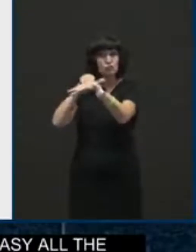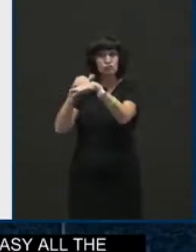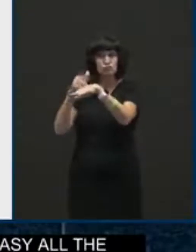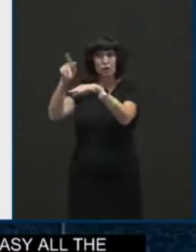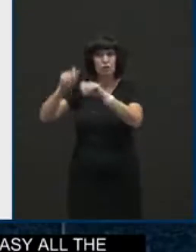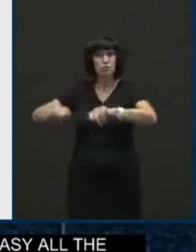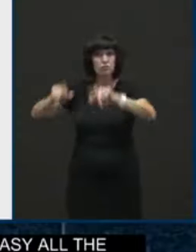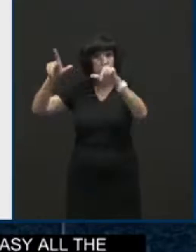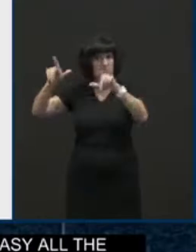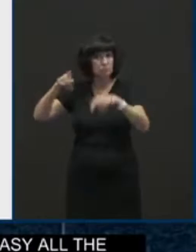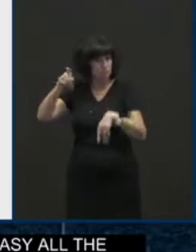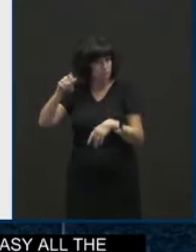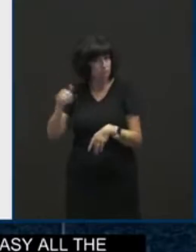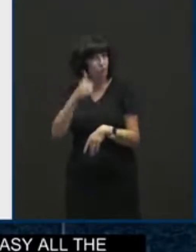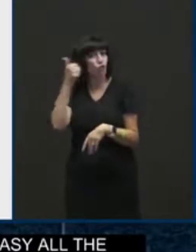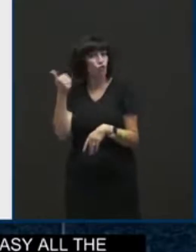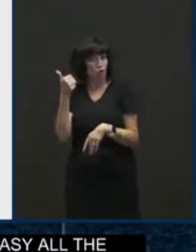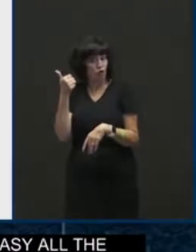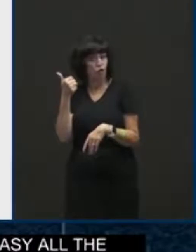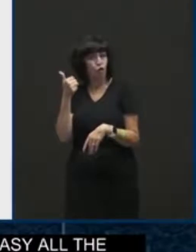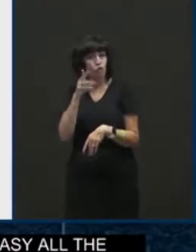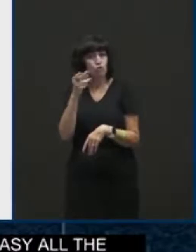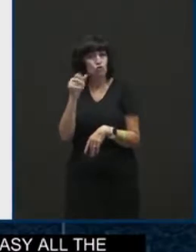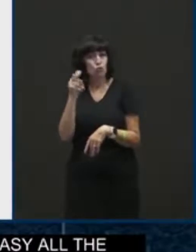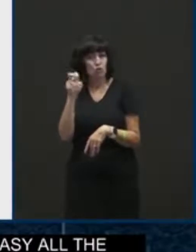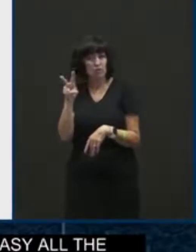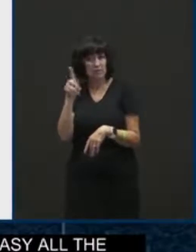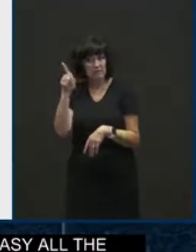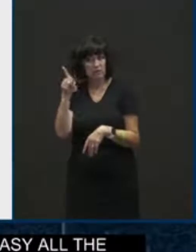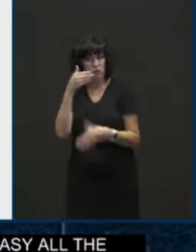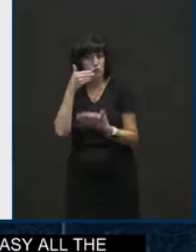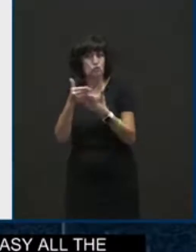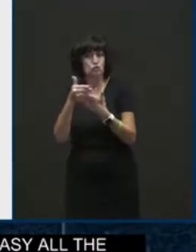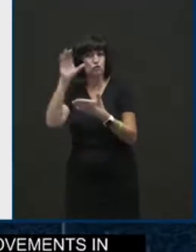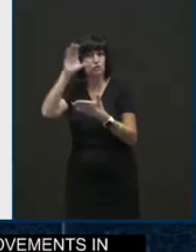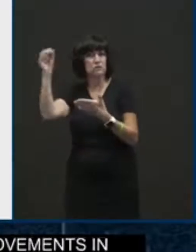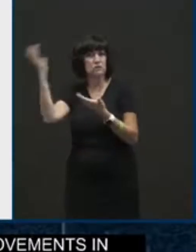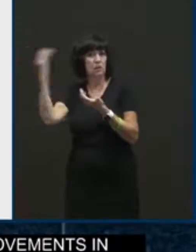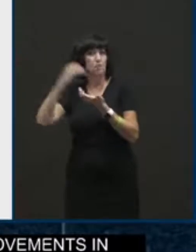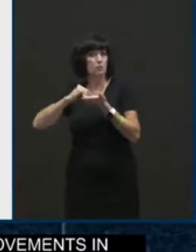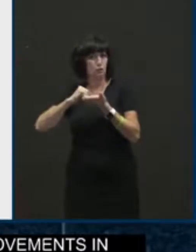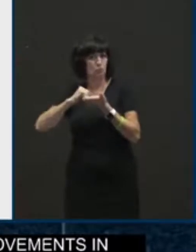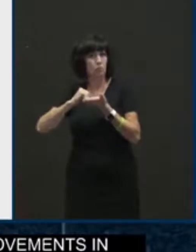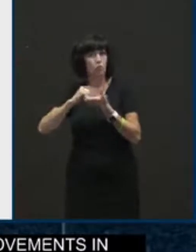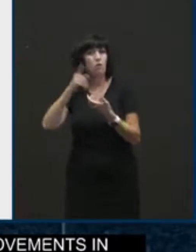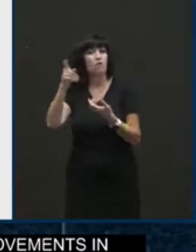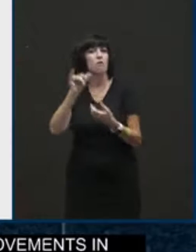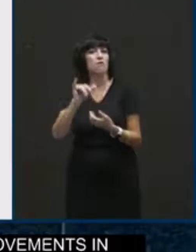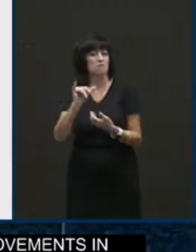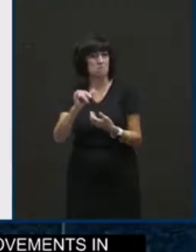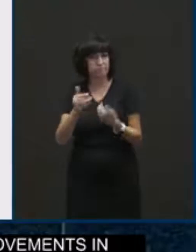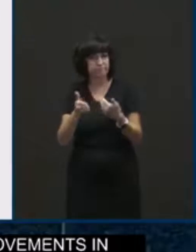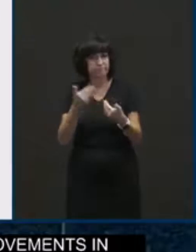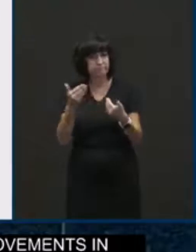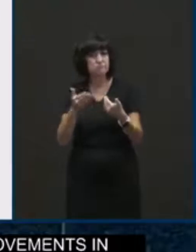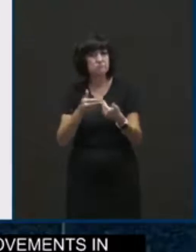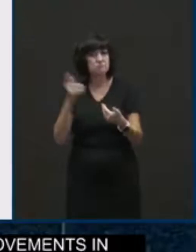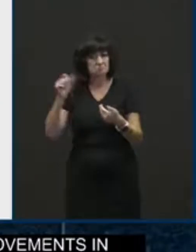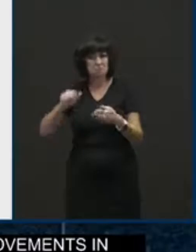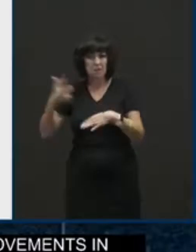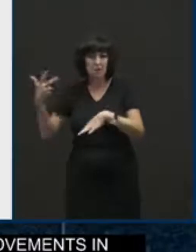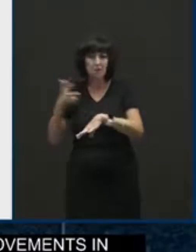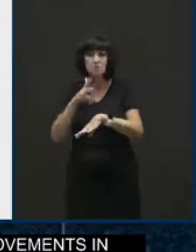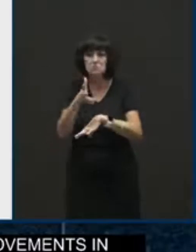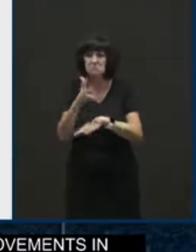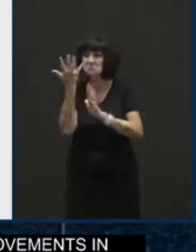of our partnership with Curative, and giving us another tool in our toolbox to make sure we're getting into every community in our